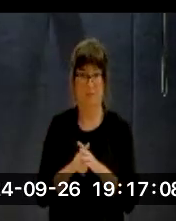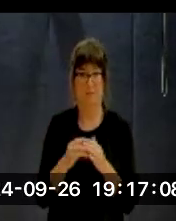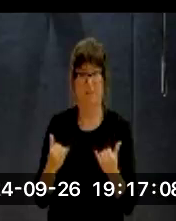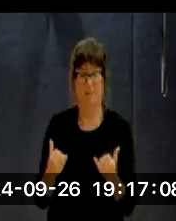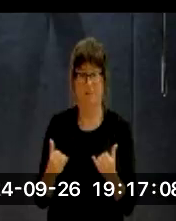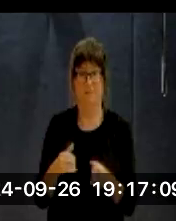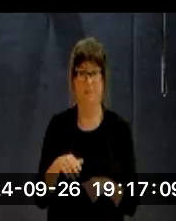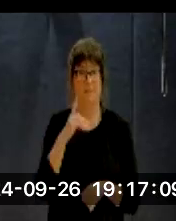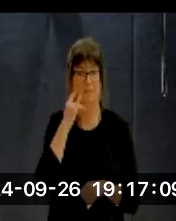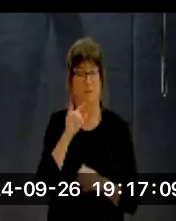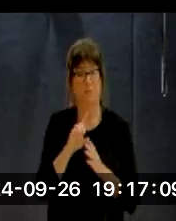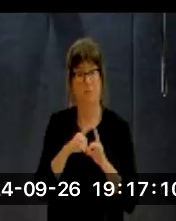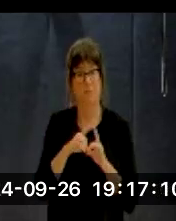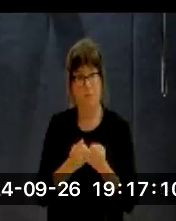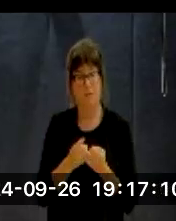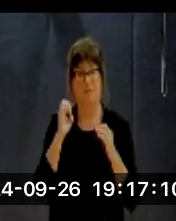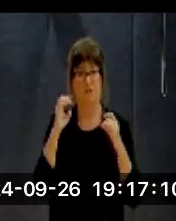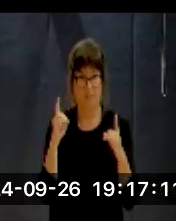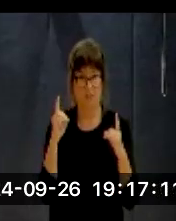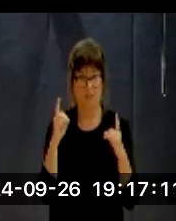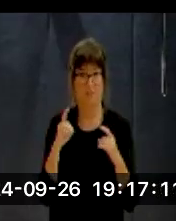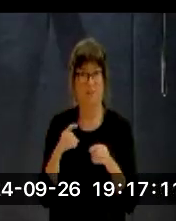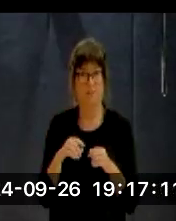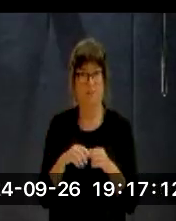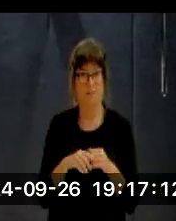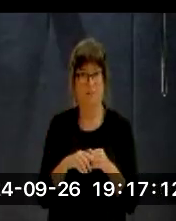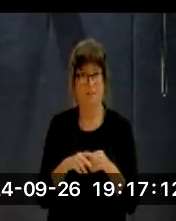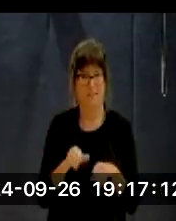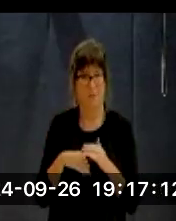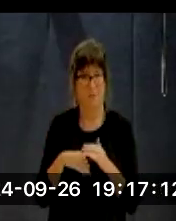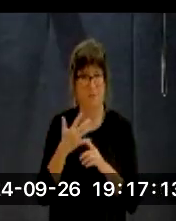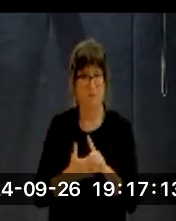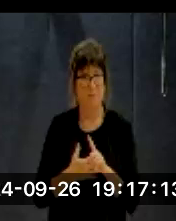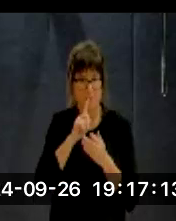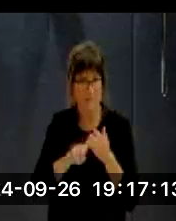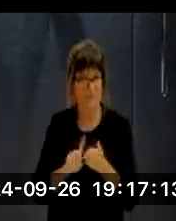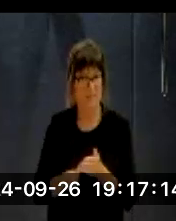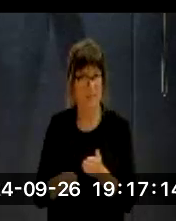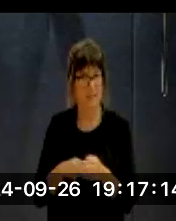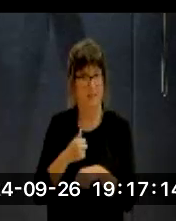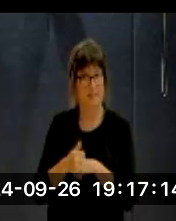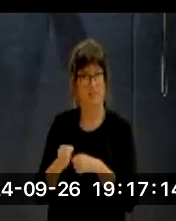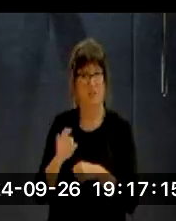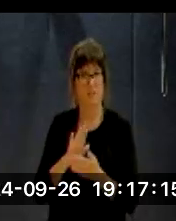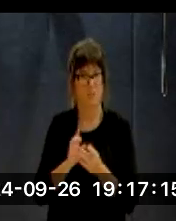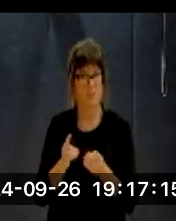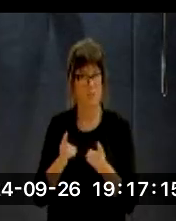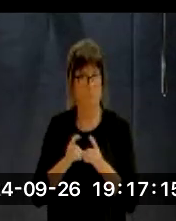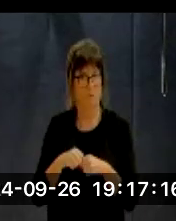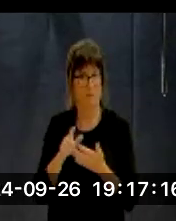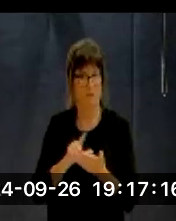California Department of Education is taking up to 5 months to investigate allegations of school districts breaking the